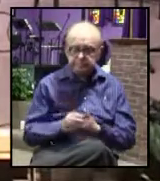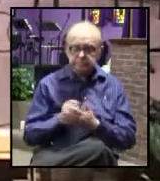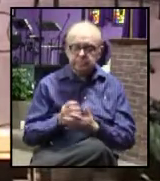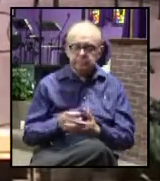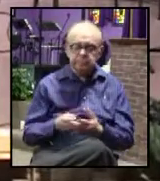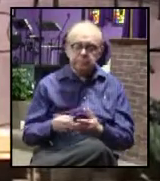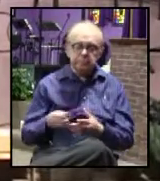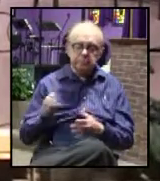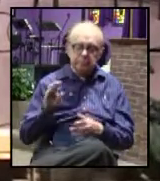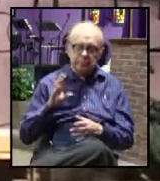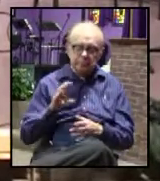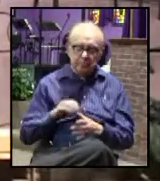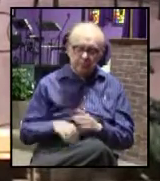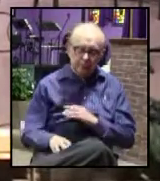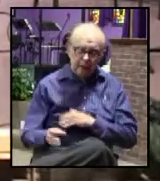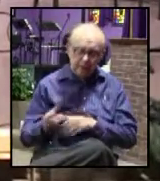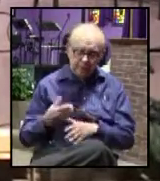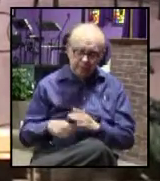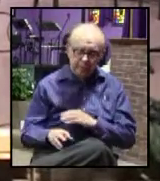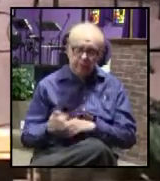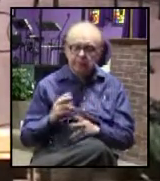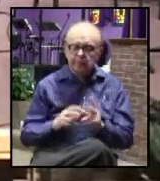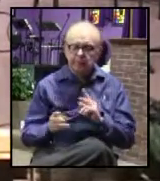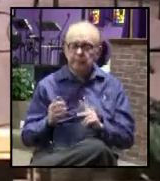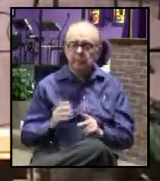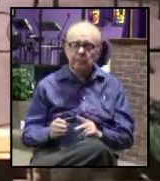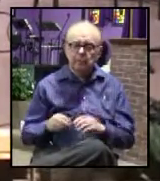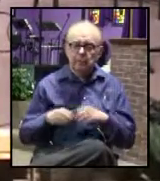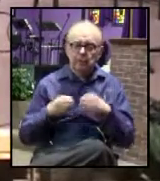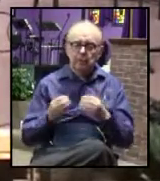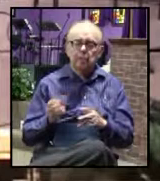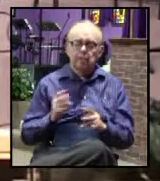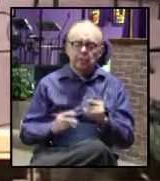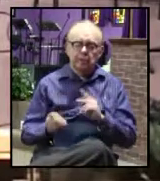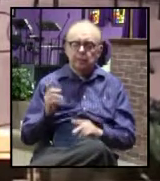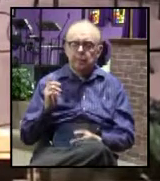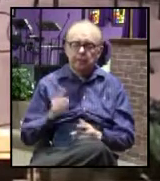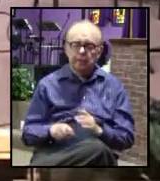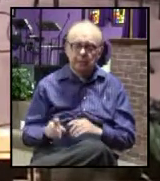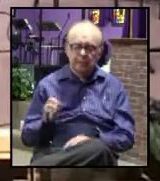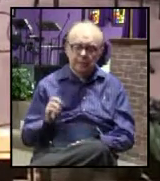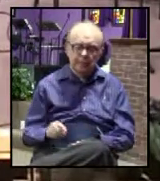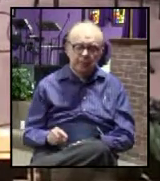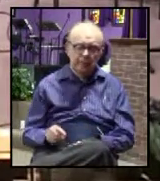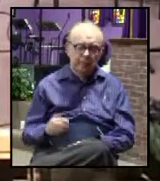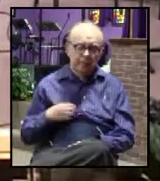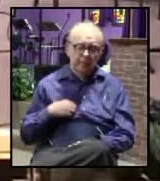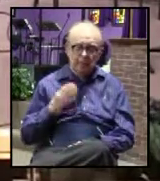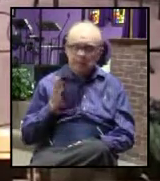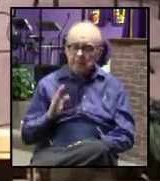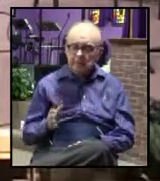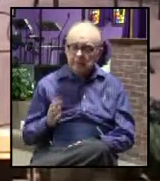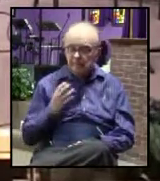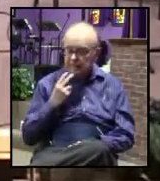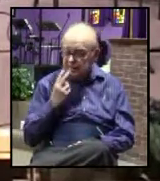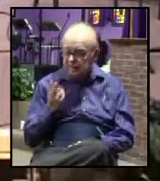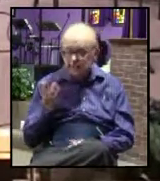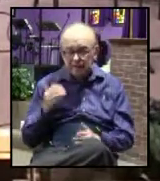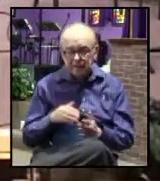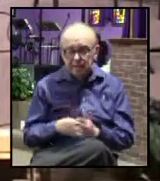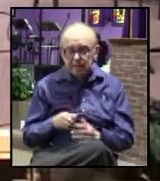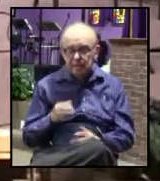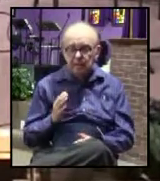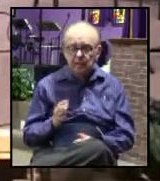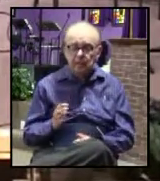pour out, to pour into them, to give them what they need? I may never ever see them again,